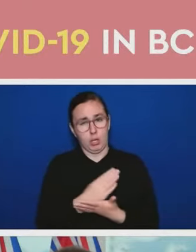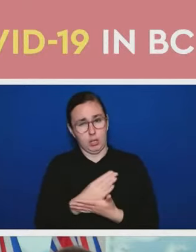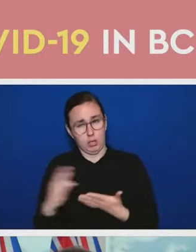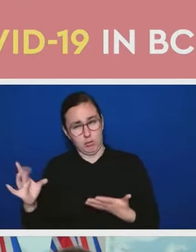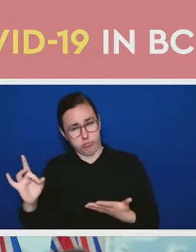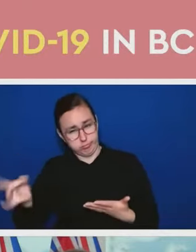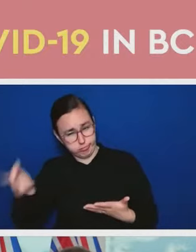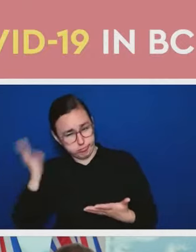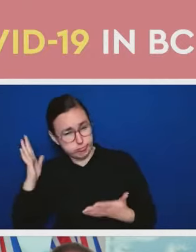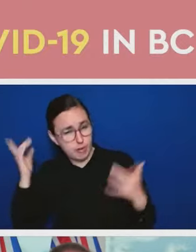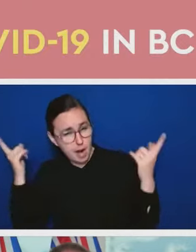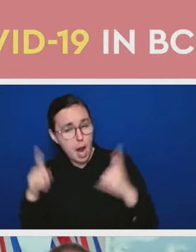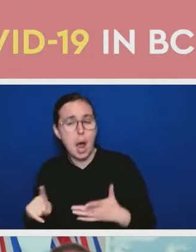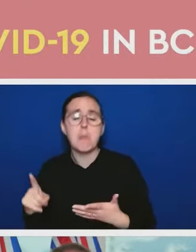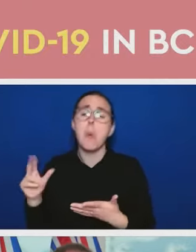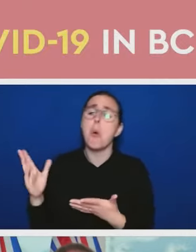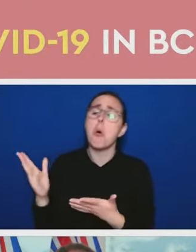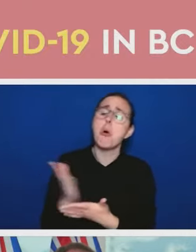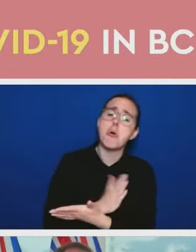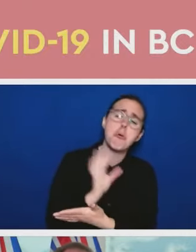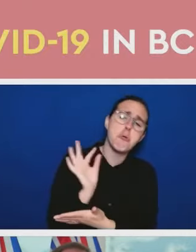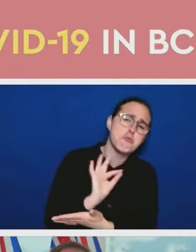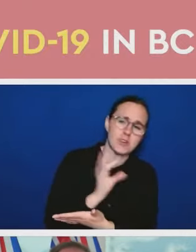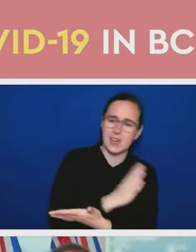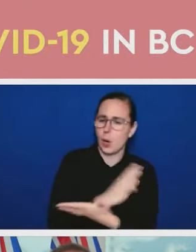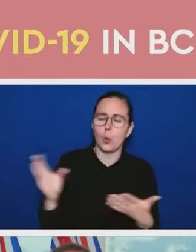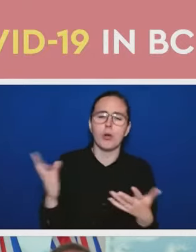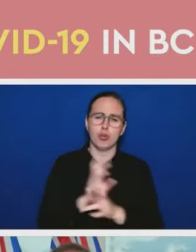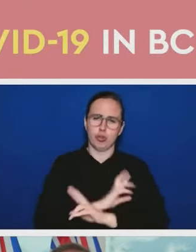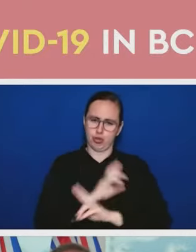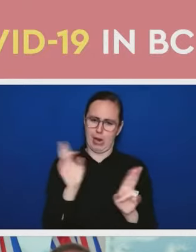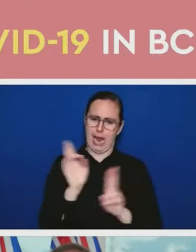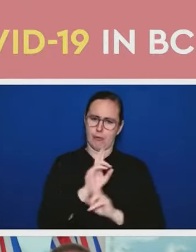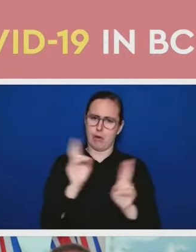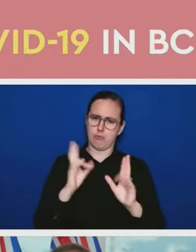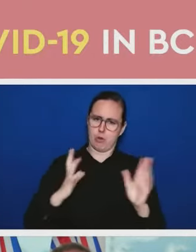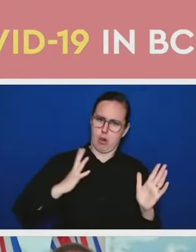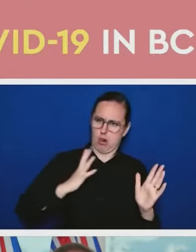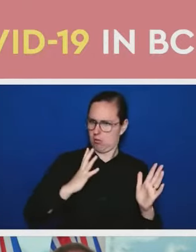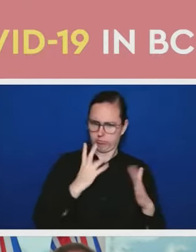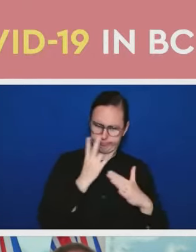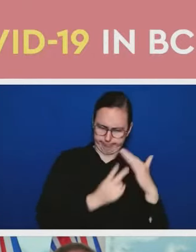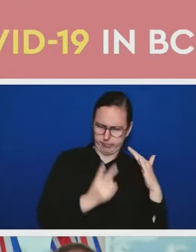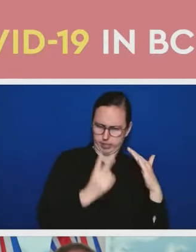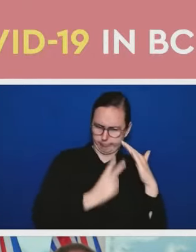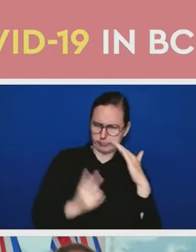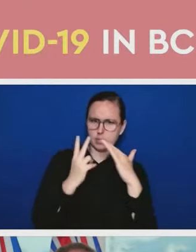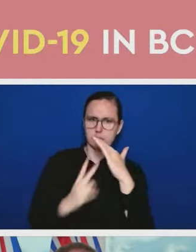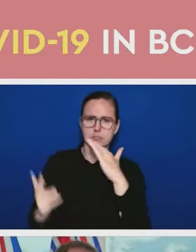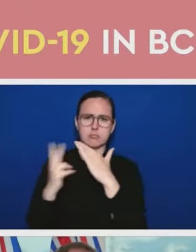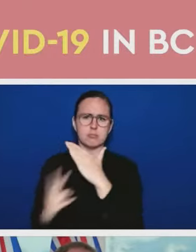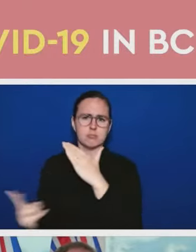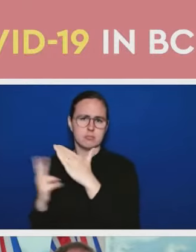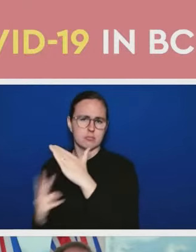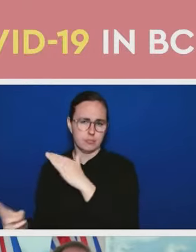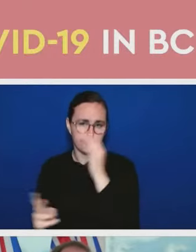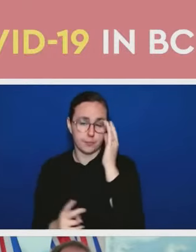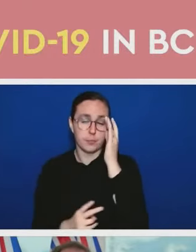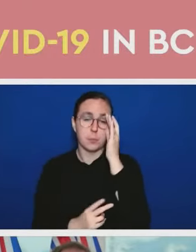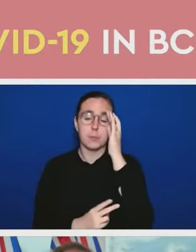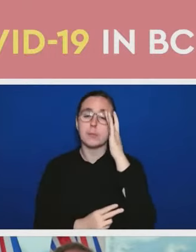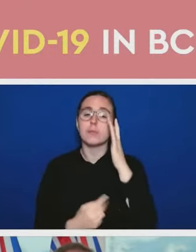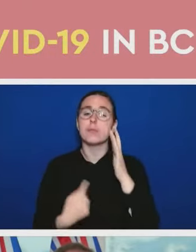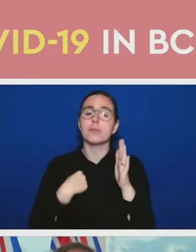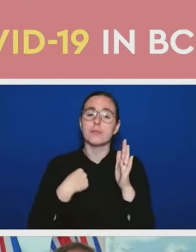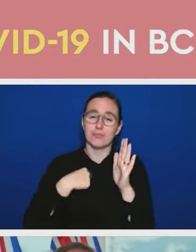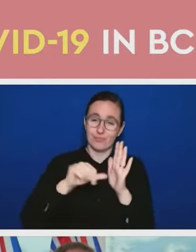case scenarios, and it's why I want to emphasize again that all of us have some power and some control